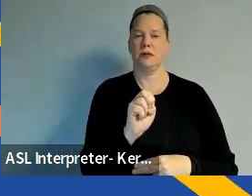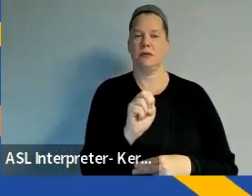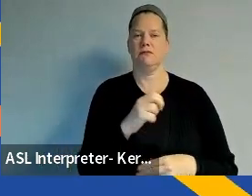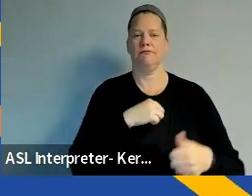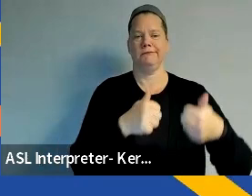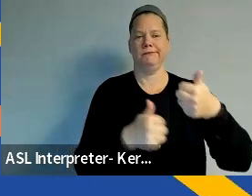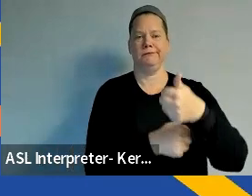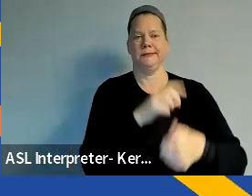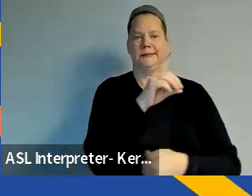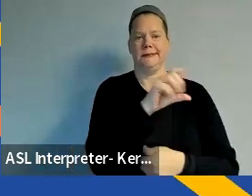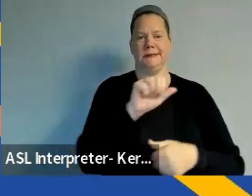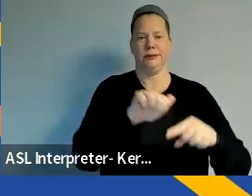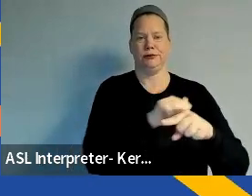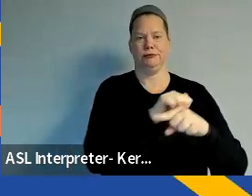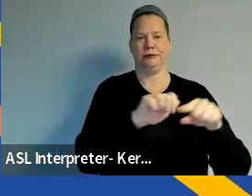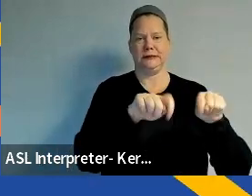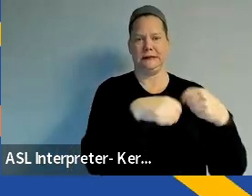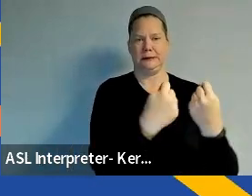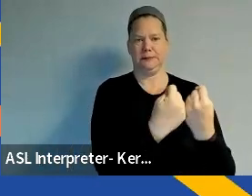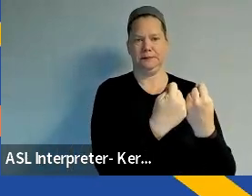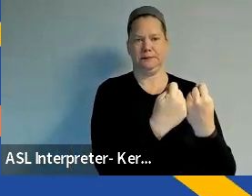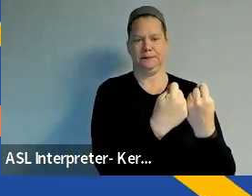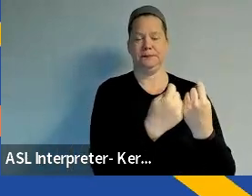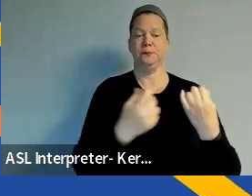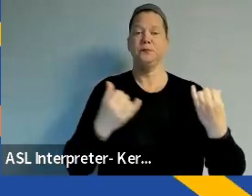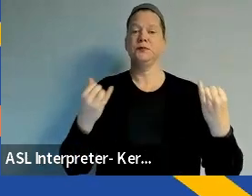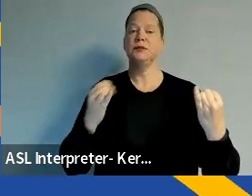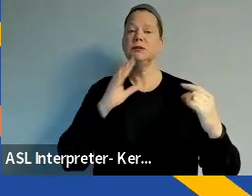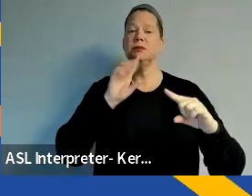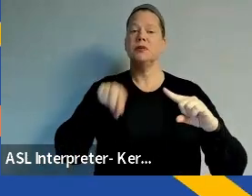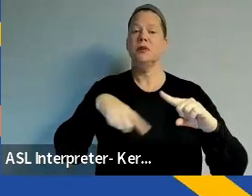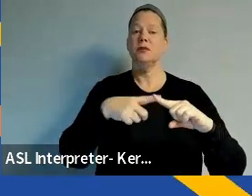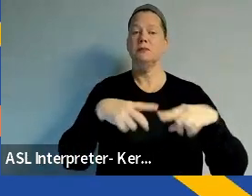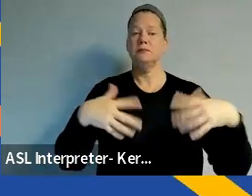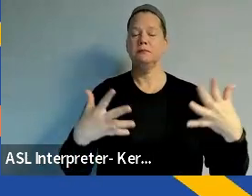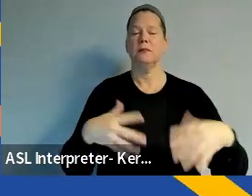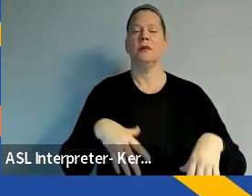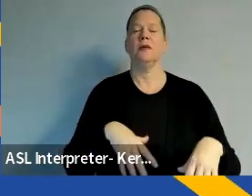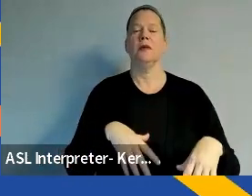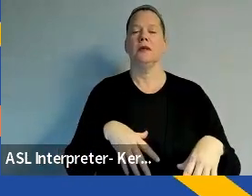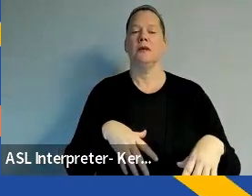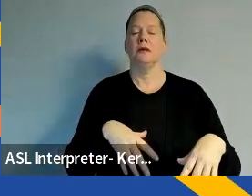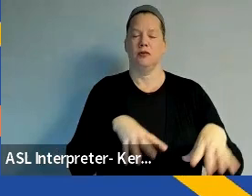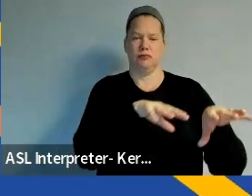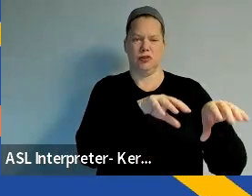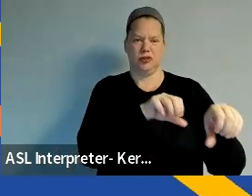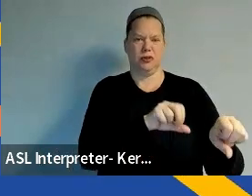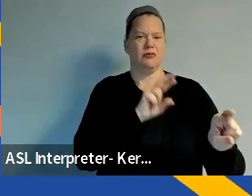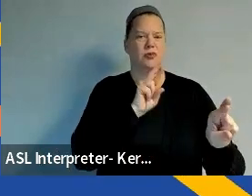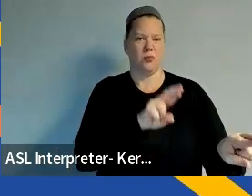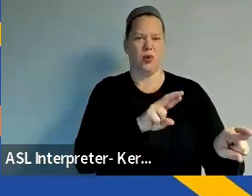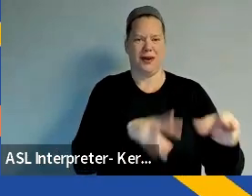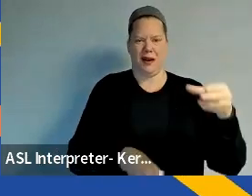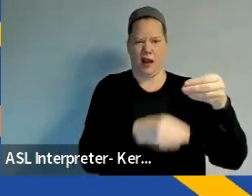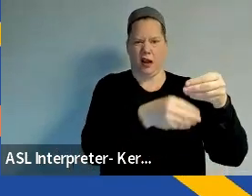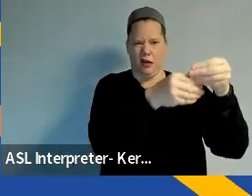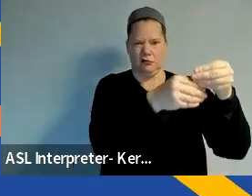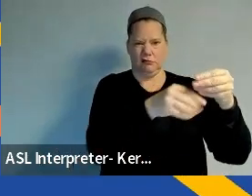the DDS training team. Today we're going to discuss the addition of restraint reporting